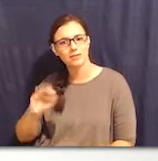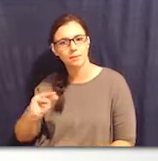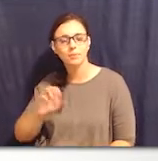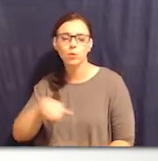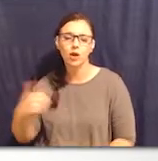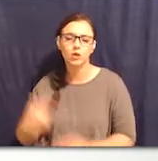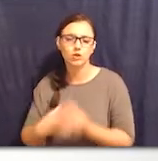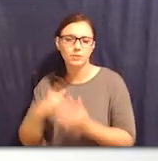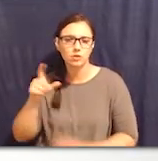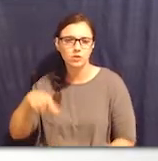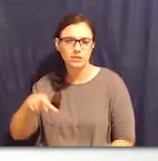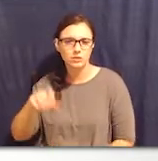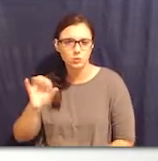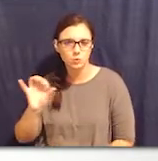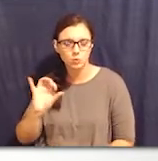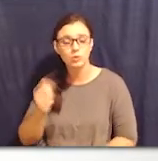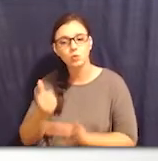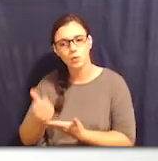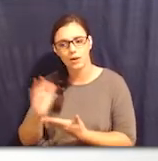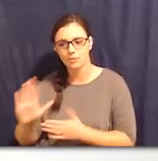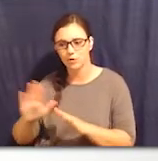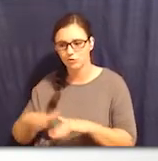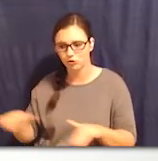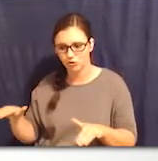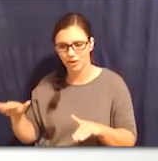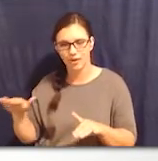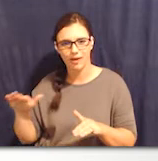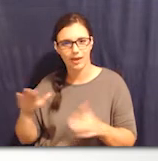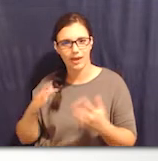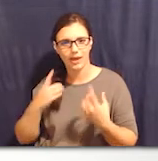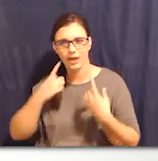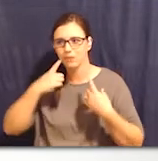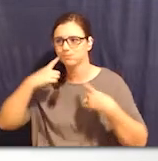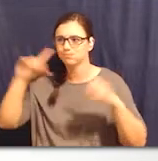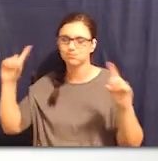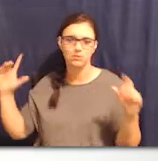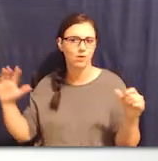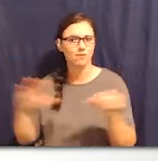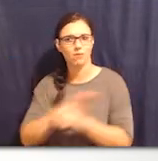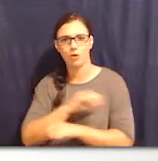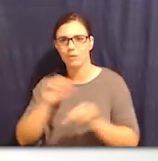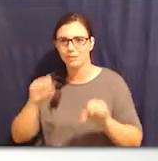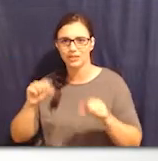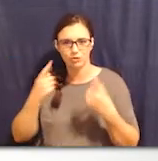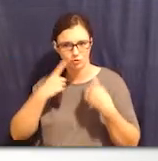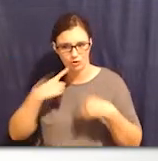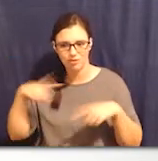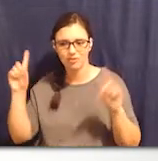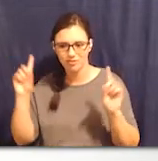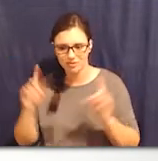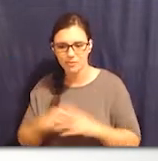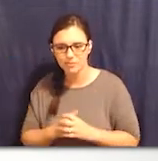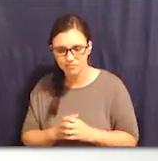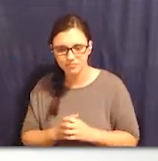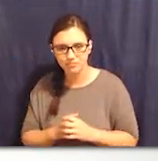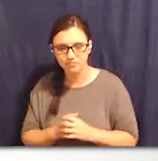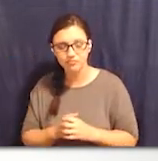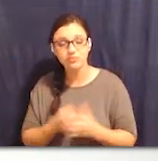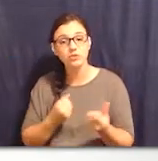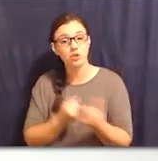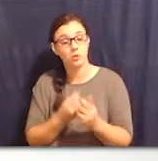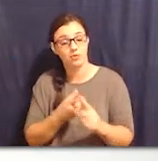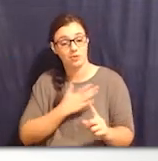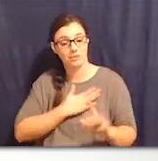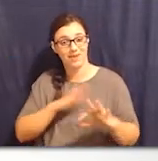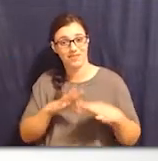of a child with autism or other special needs to help their child reach their fullest